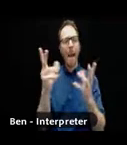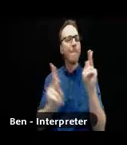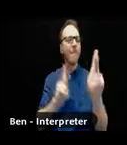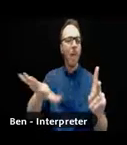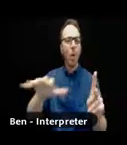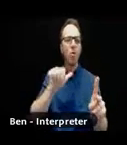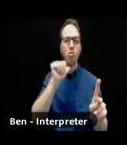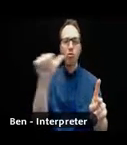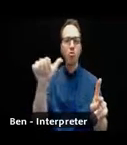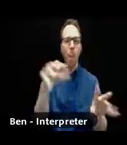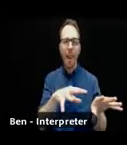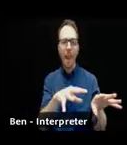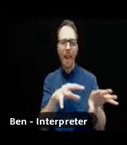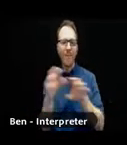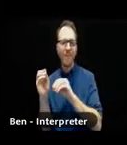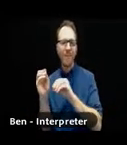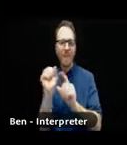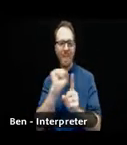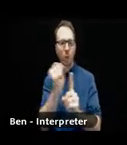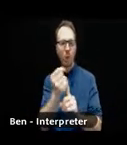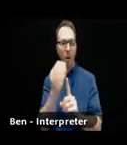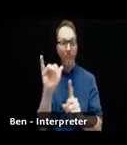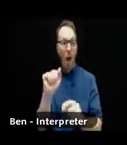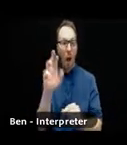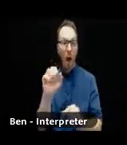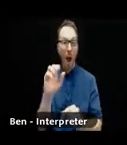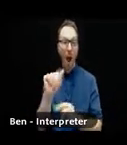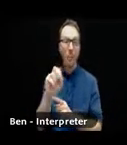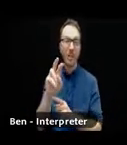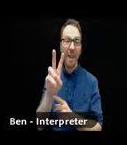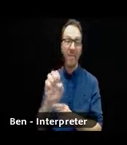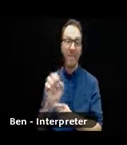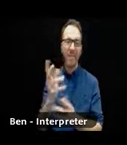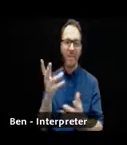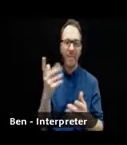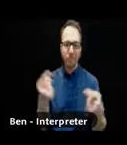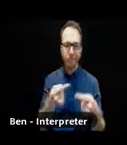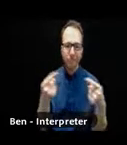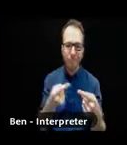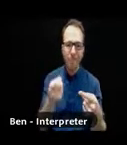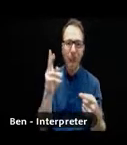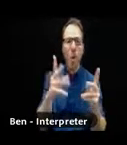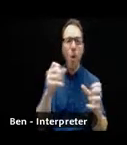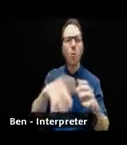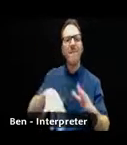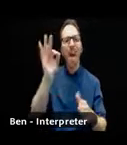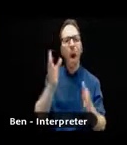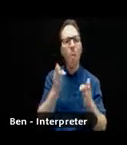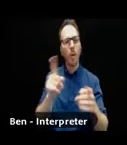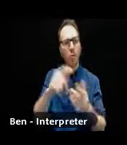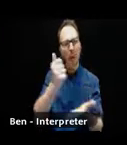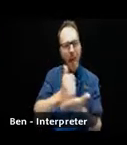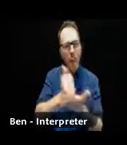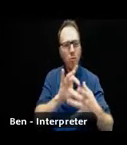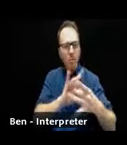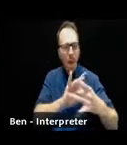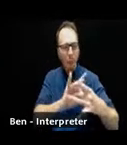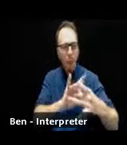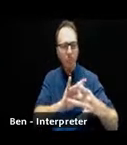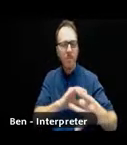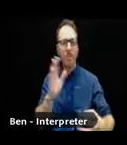leave situations that are abusive, that many people want to find ways to help relationships that are